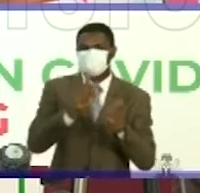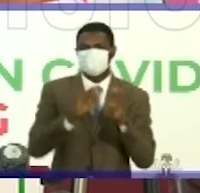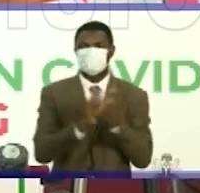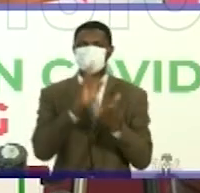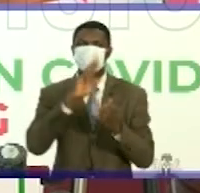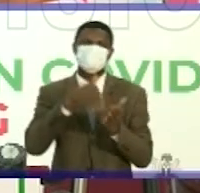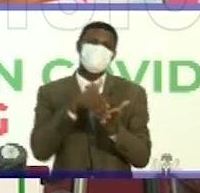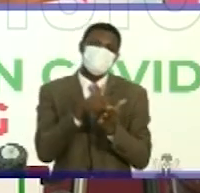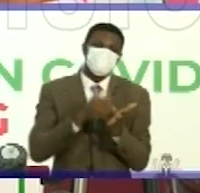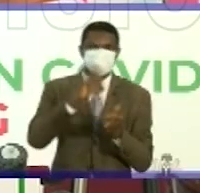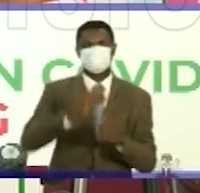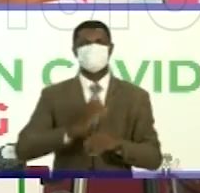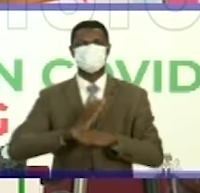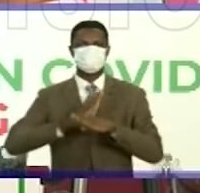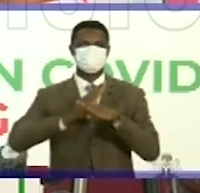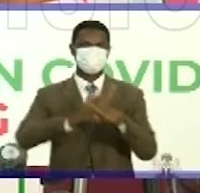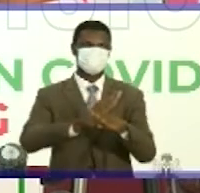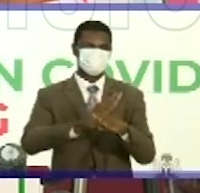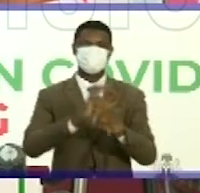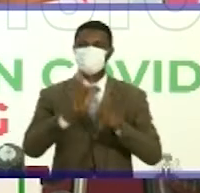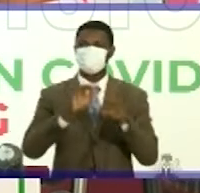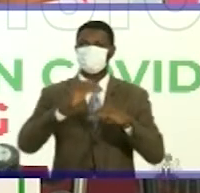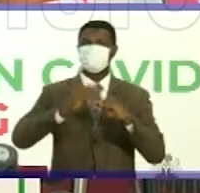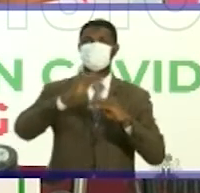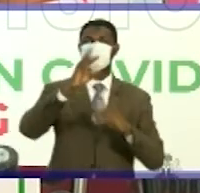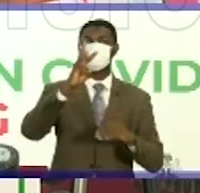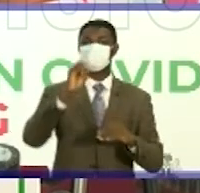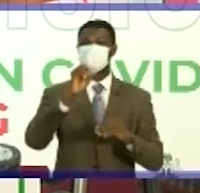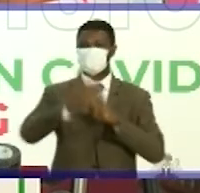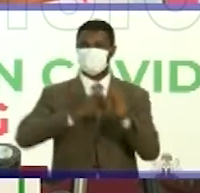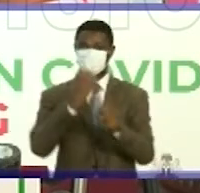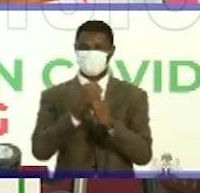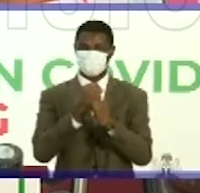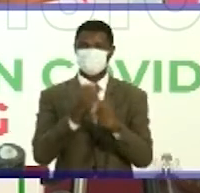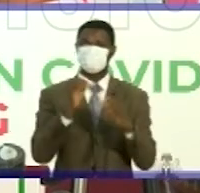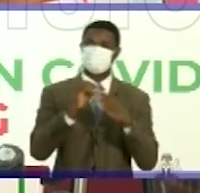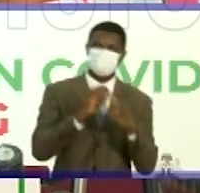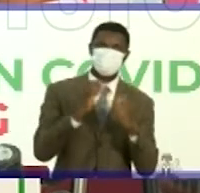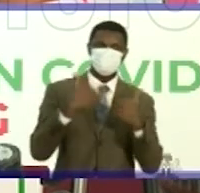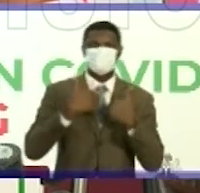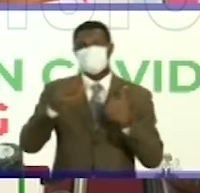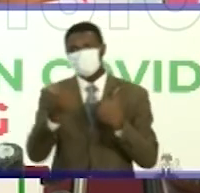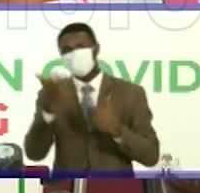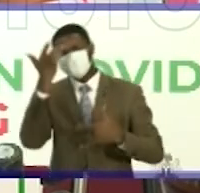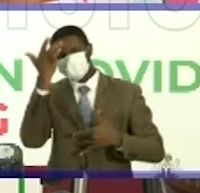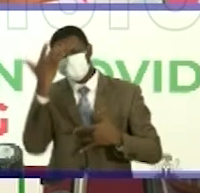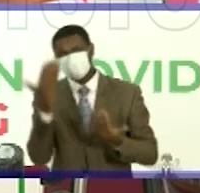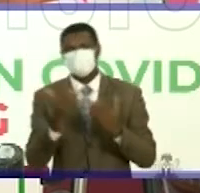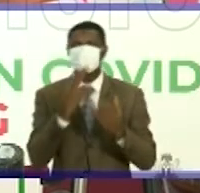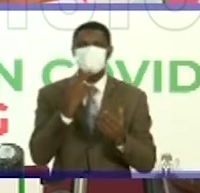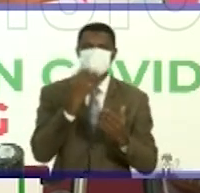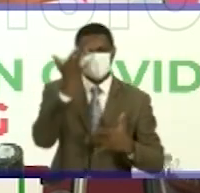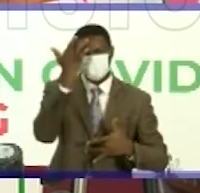to urge persons above the age of 60, those that have underlying medical illnesses such as diabetes